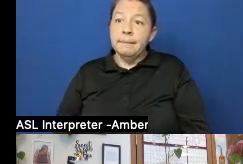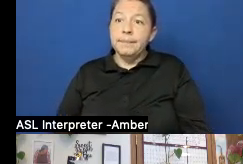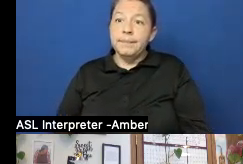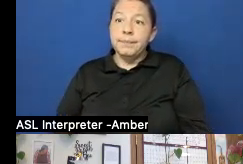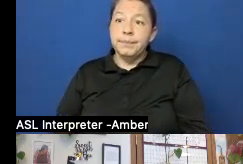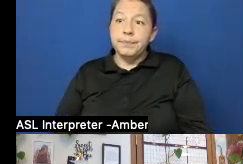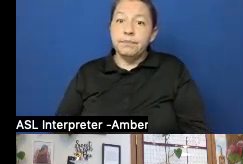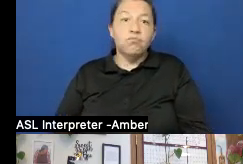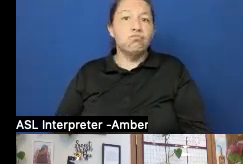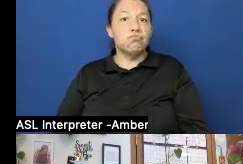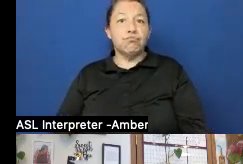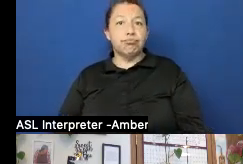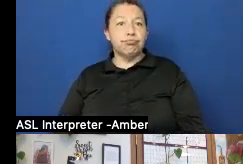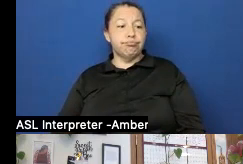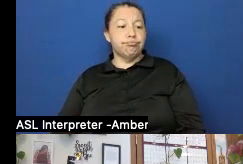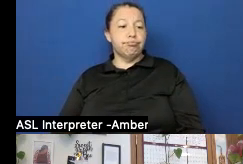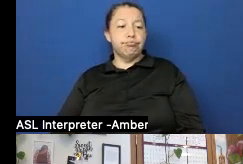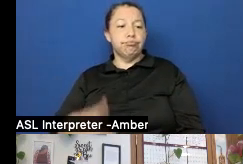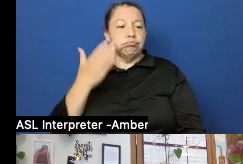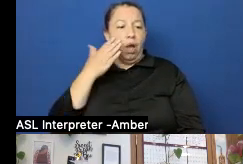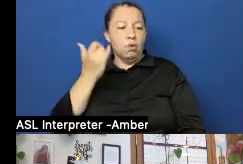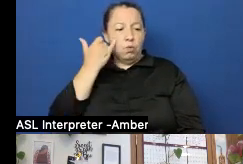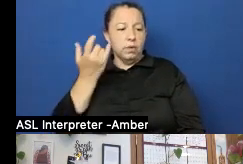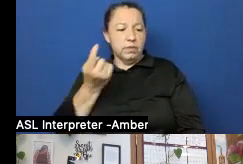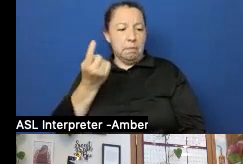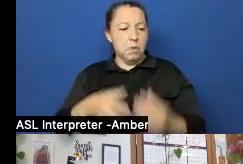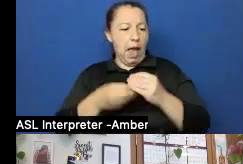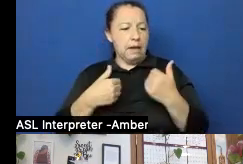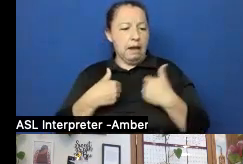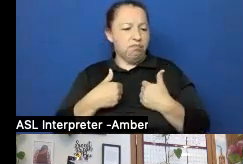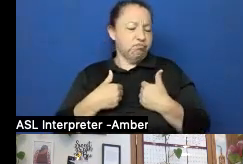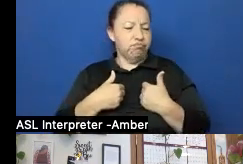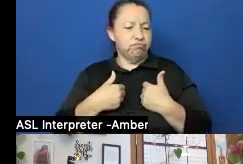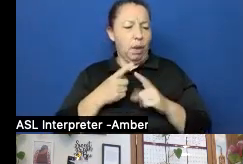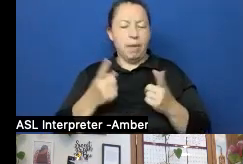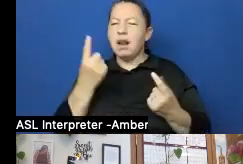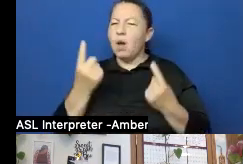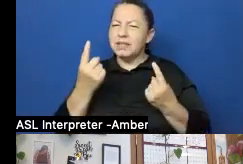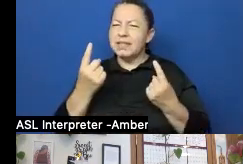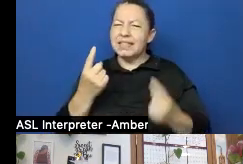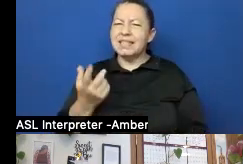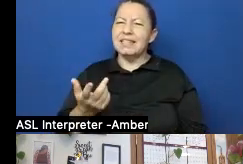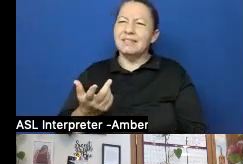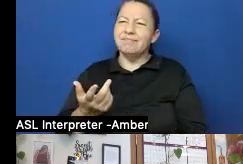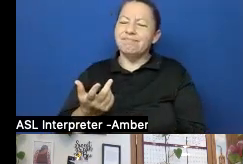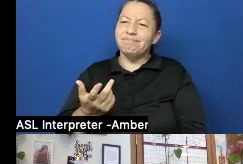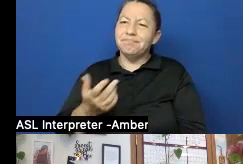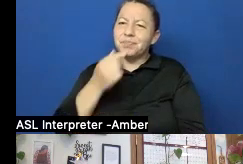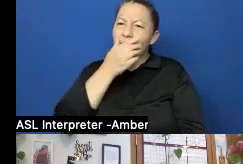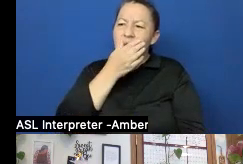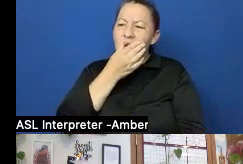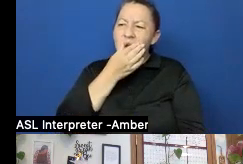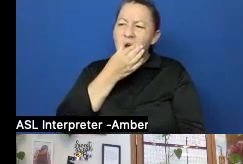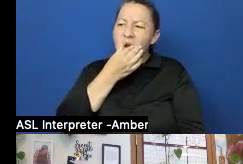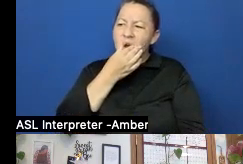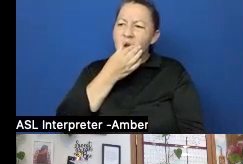I don't know if I have anything to add. I guess something that I was thinking about is, you know, I've heard across